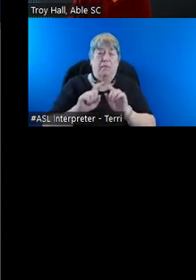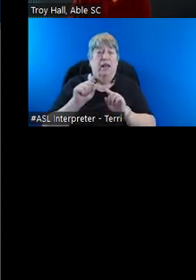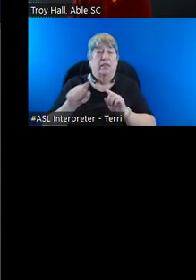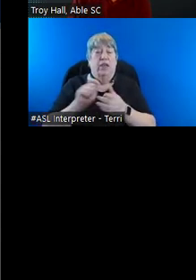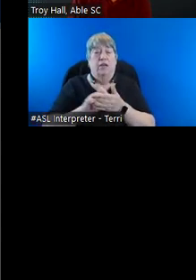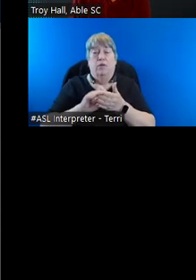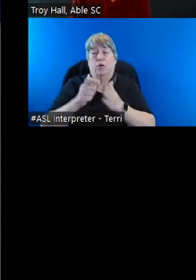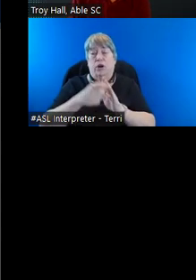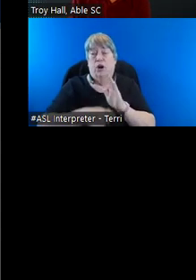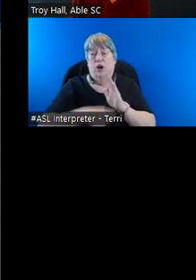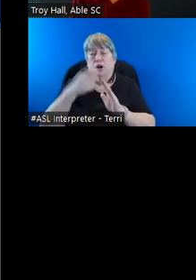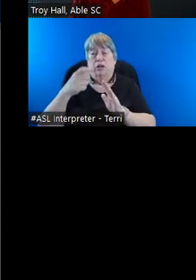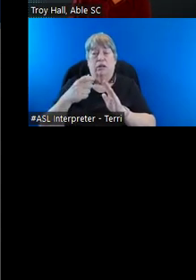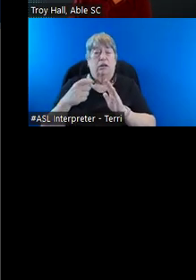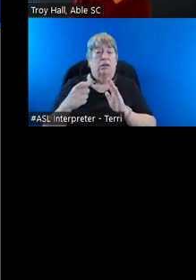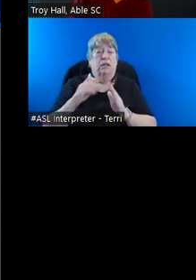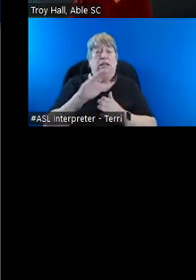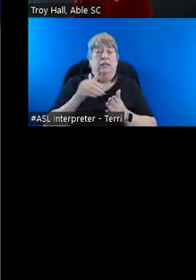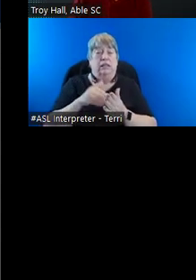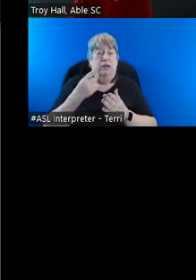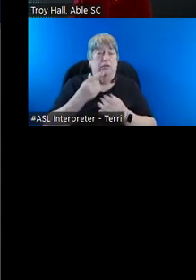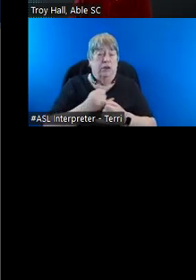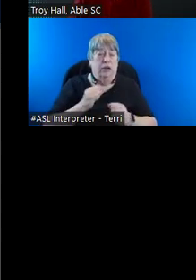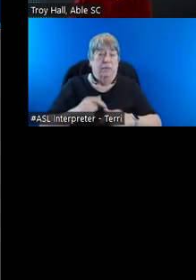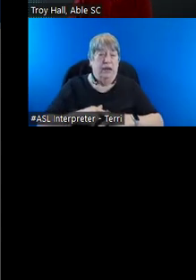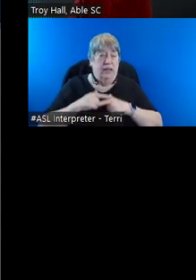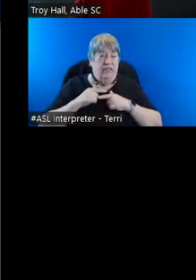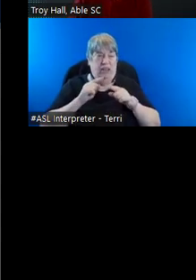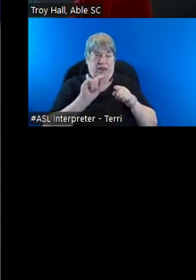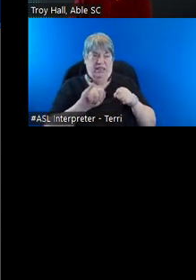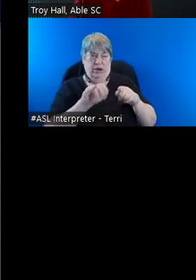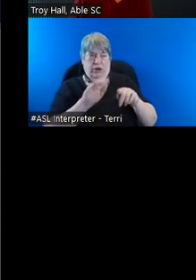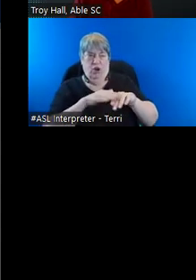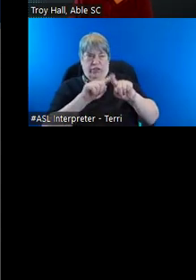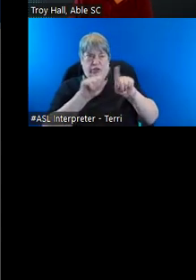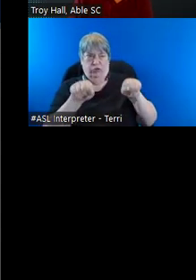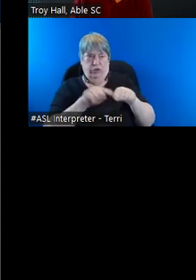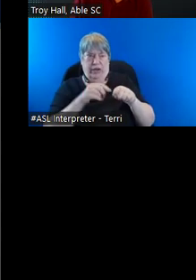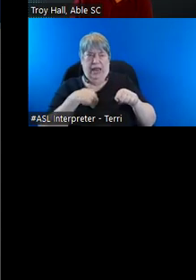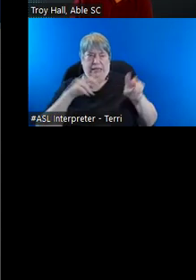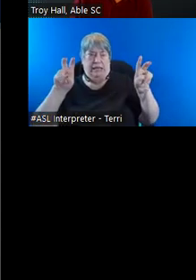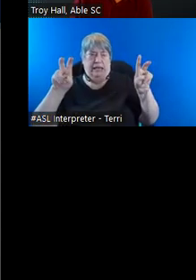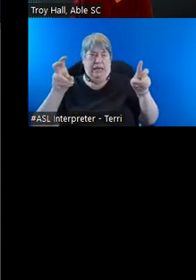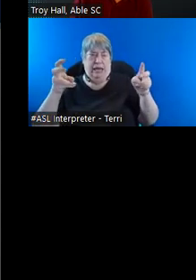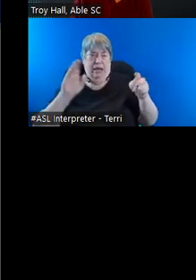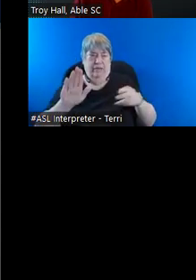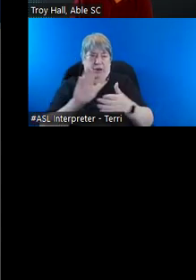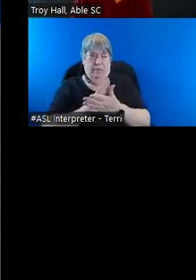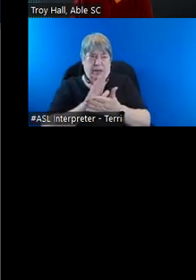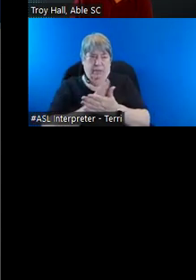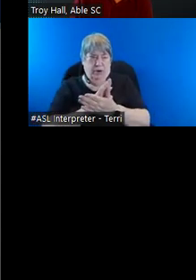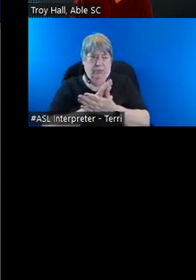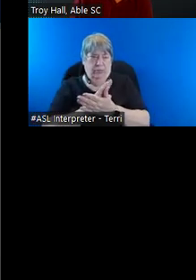and Secondary Transition Service Delivery for Students with Significant Disabilities for the Journal of